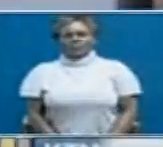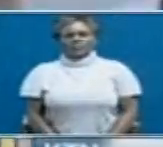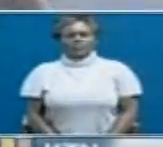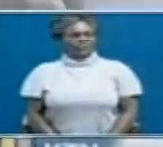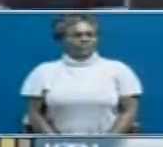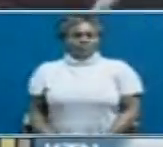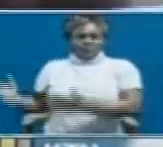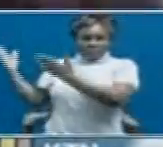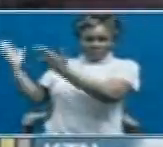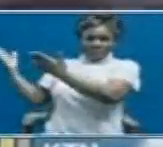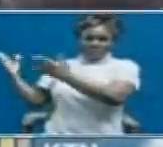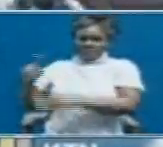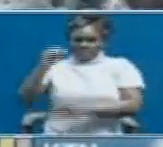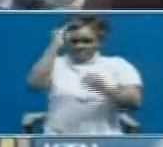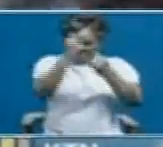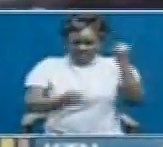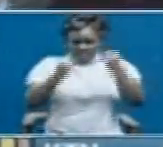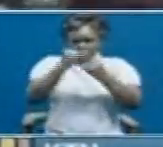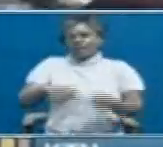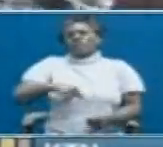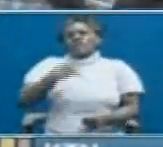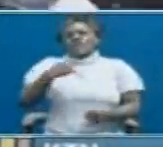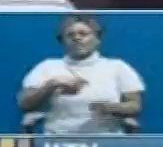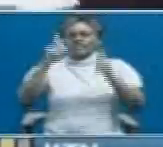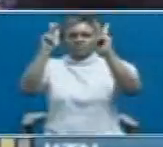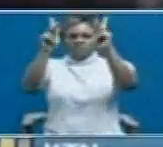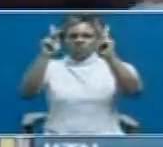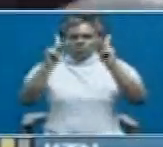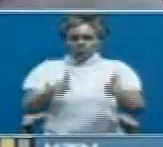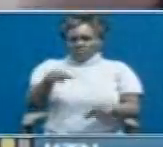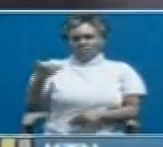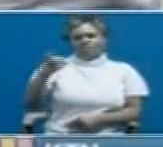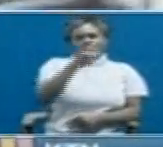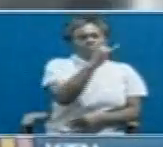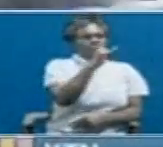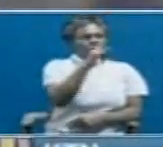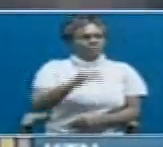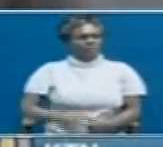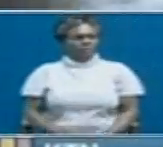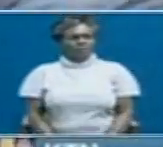This was the last visit that the great senator would have to make to a city he loved deeply.